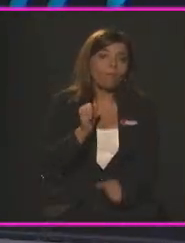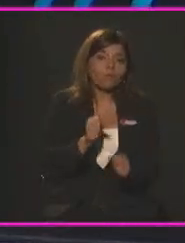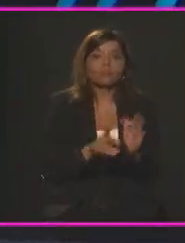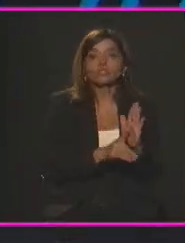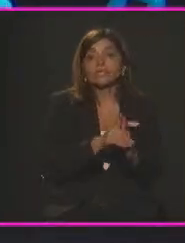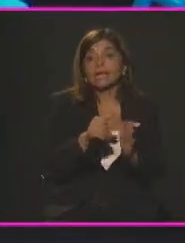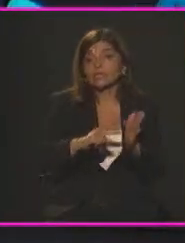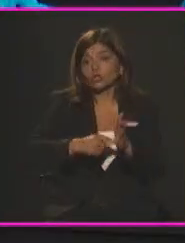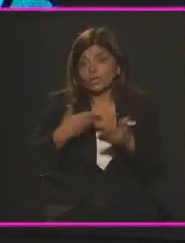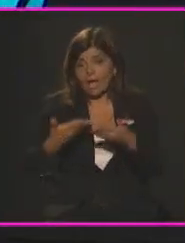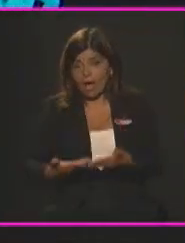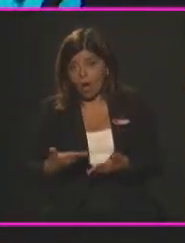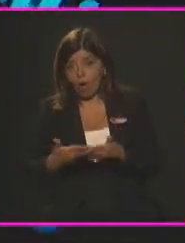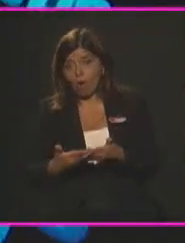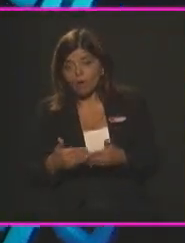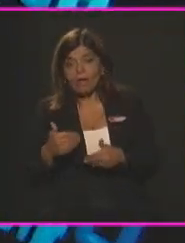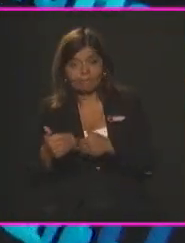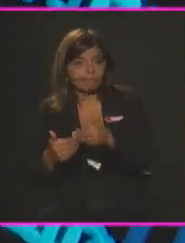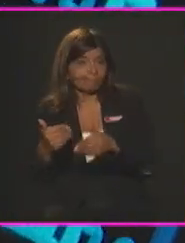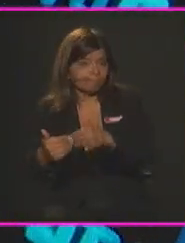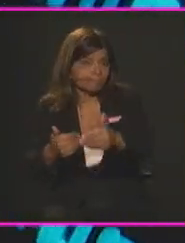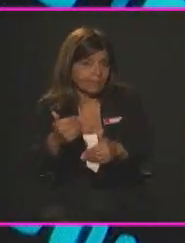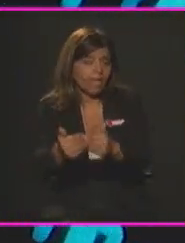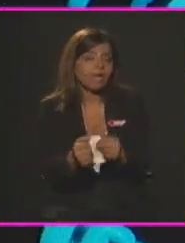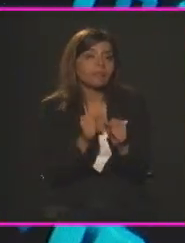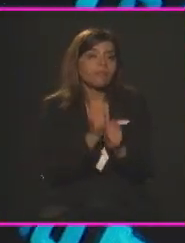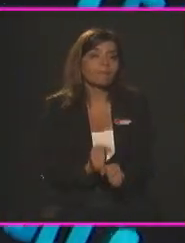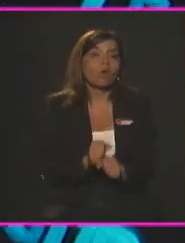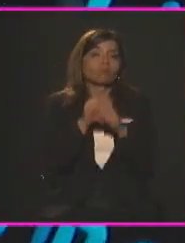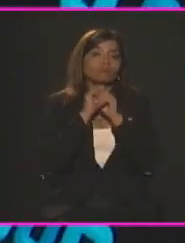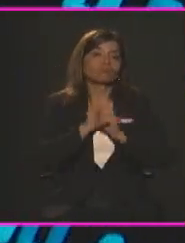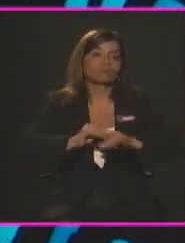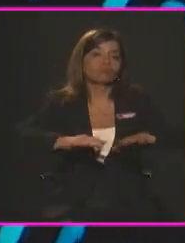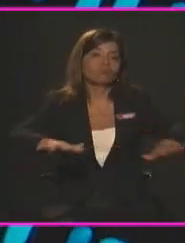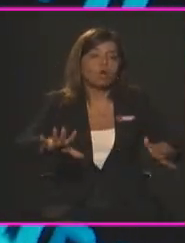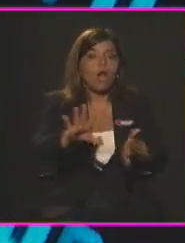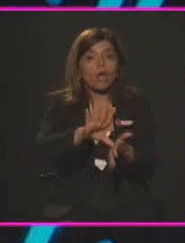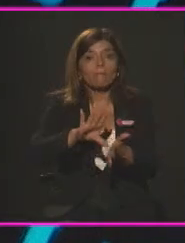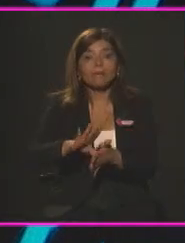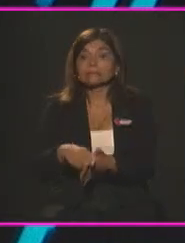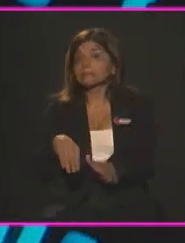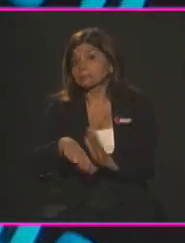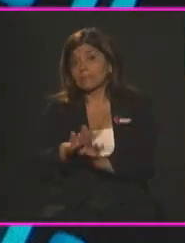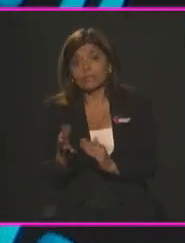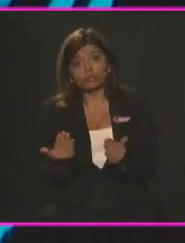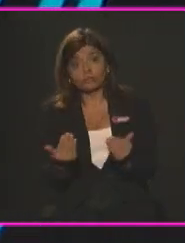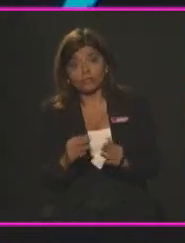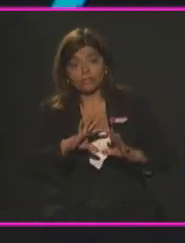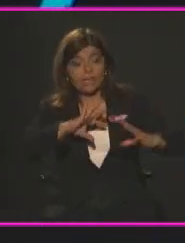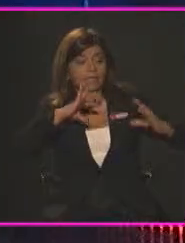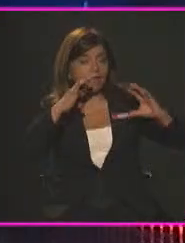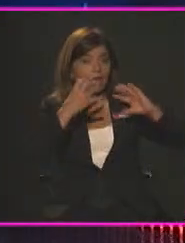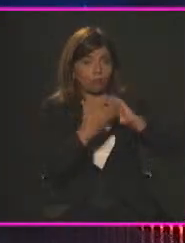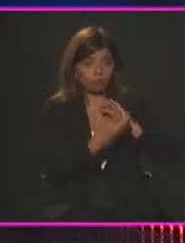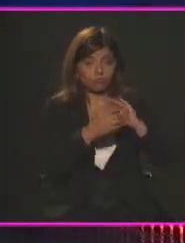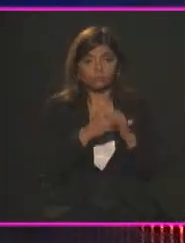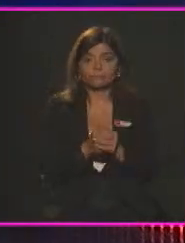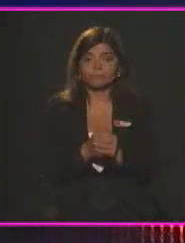wealthier countries, and then deploy it everywhere, just as cell phone technology has penetrated everywhere to benefit health for